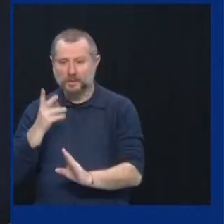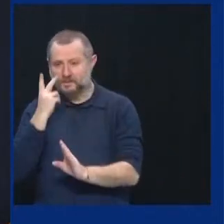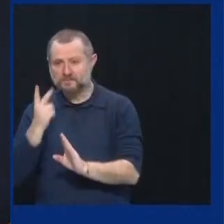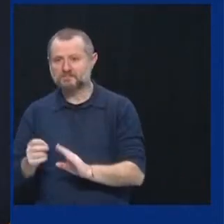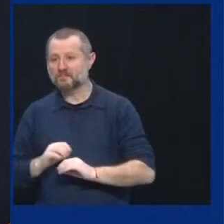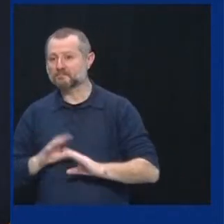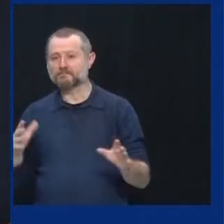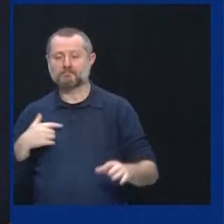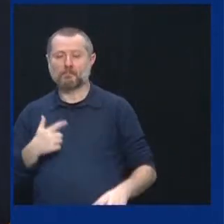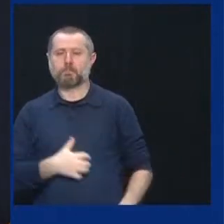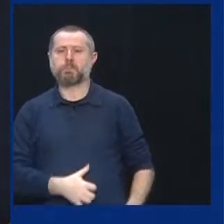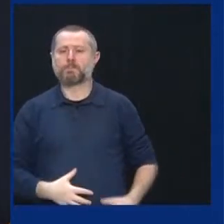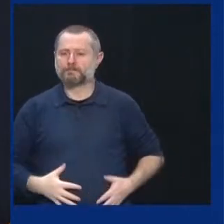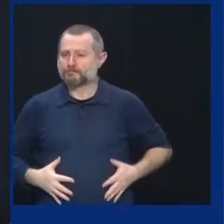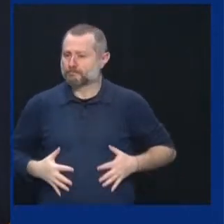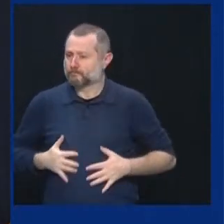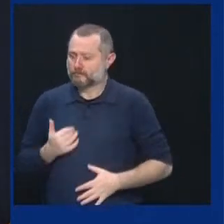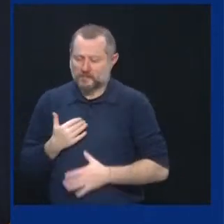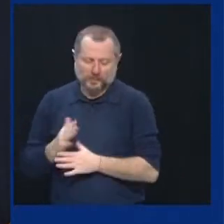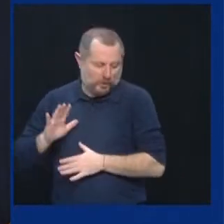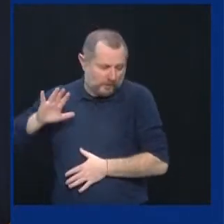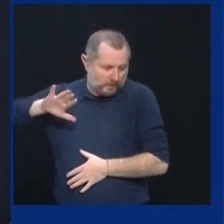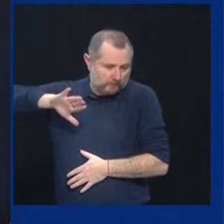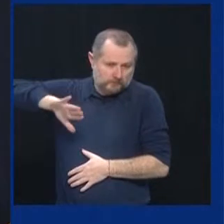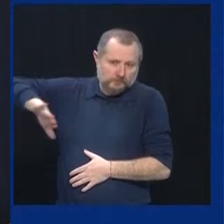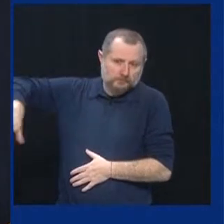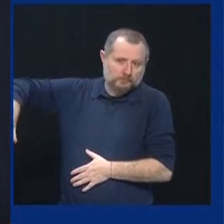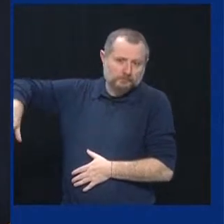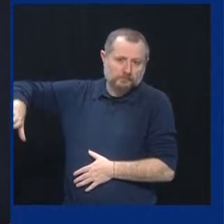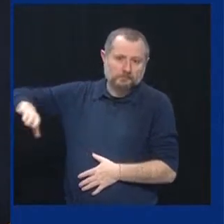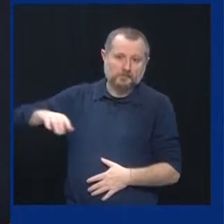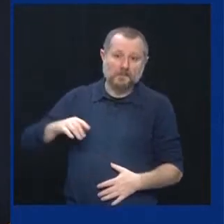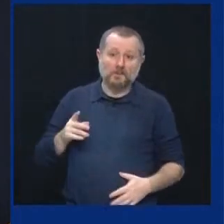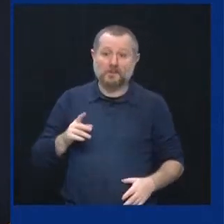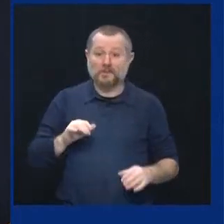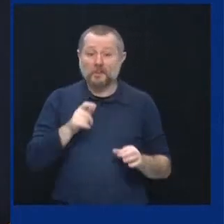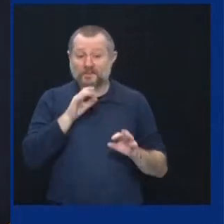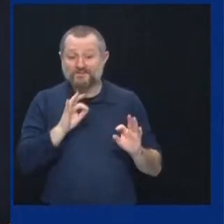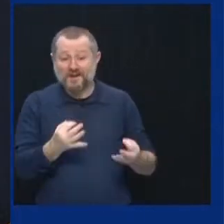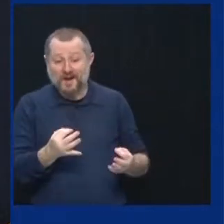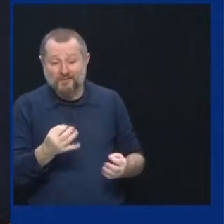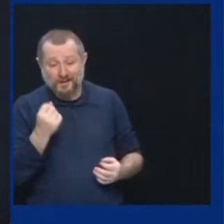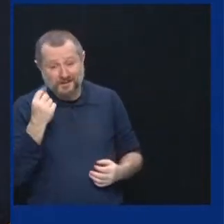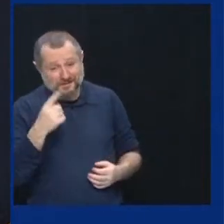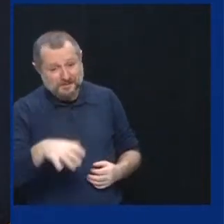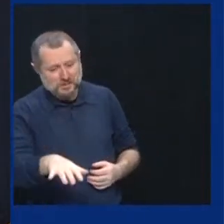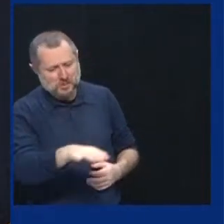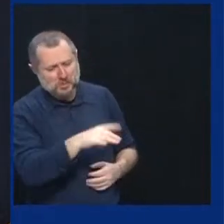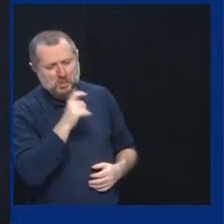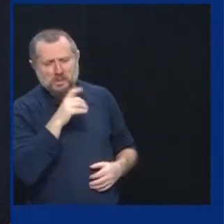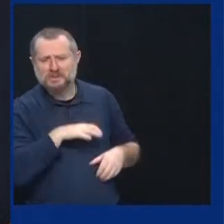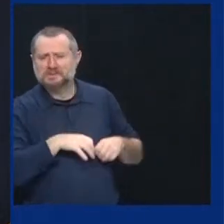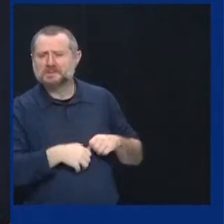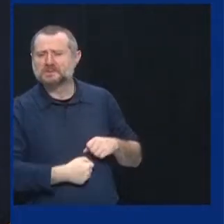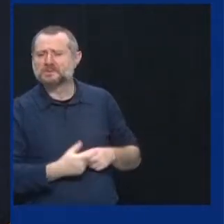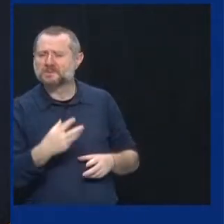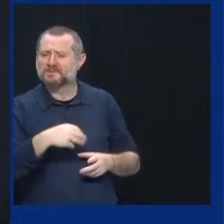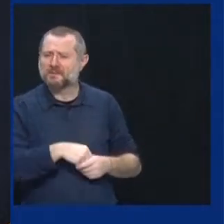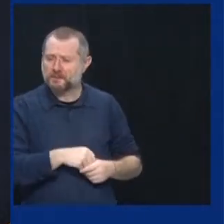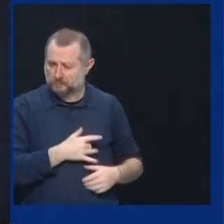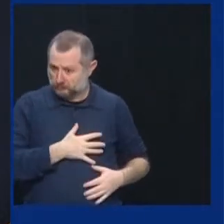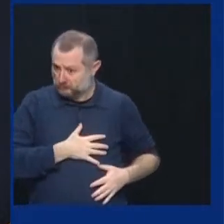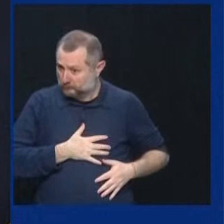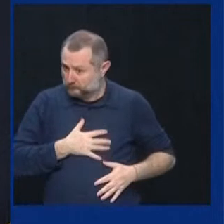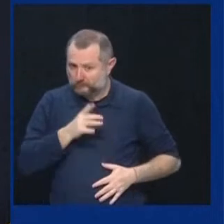disgusting. But there was a different audience. And now I have people who lost a loved